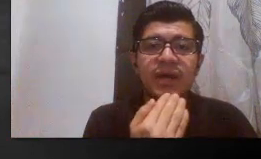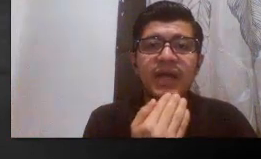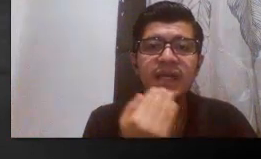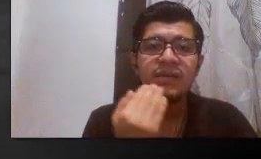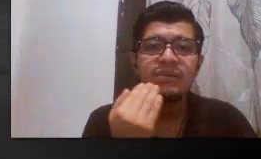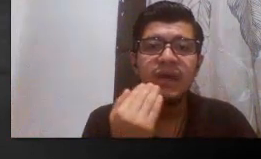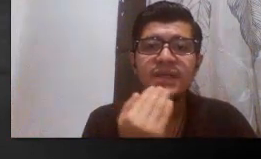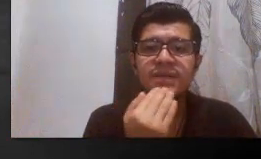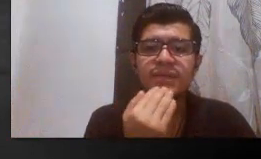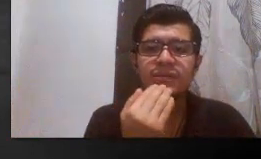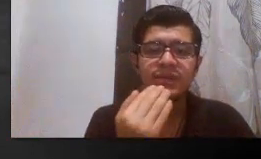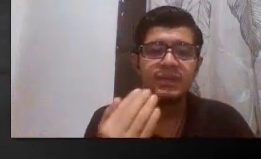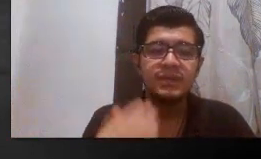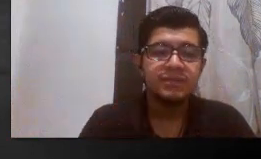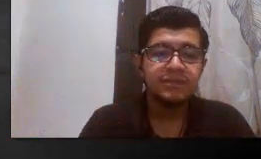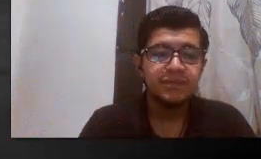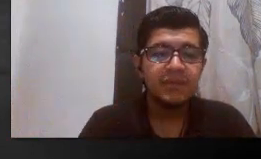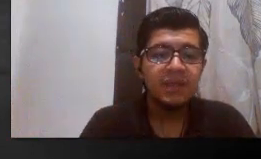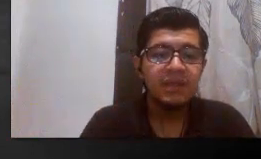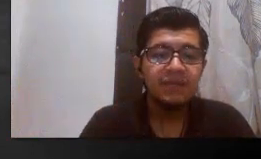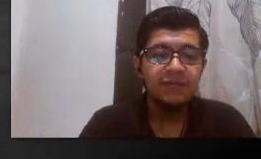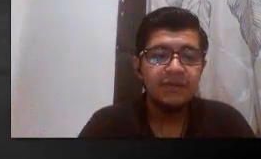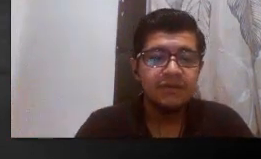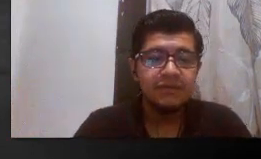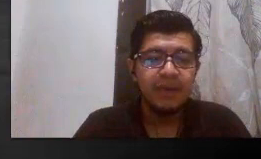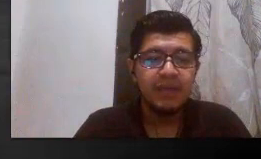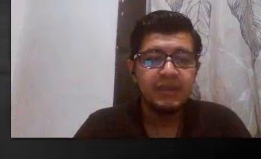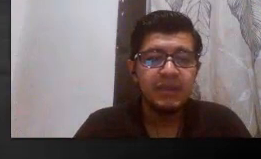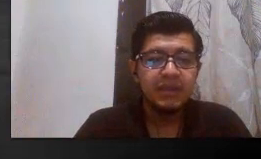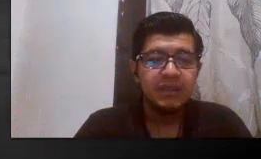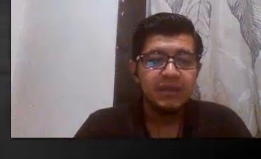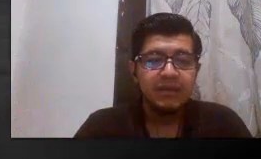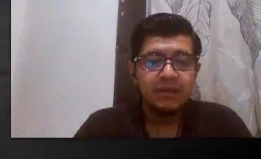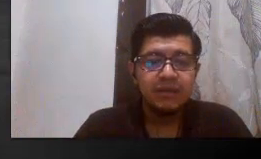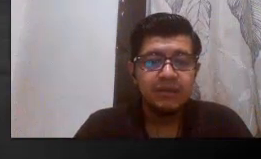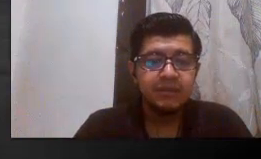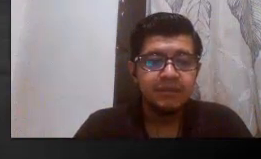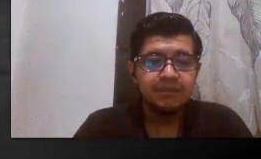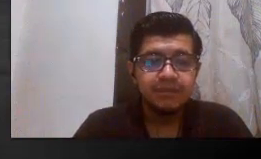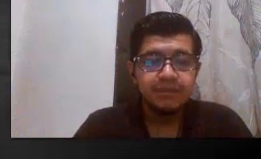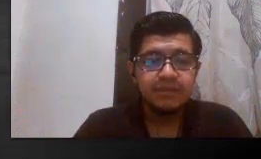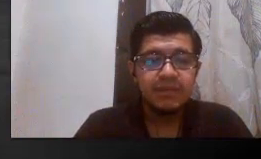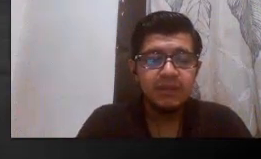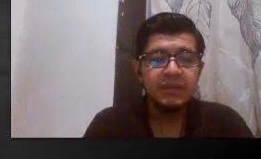a smile accompanies the movements. The finger spelling